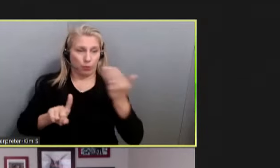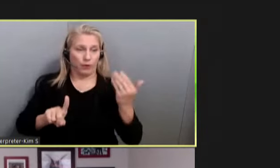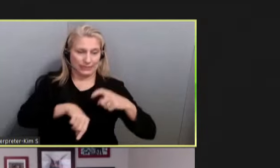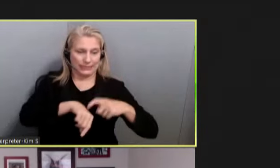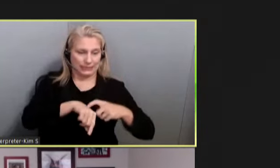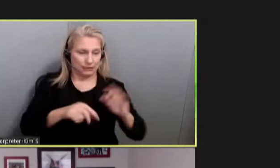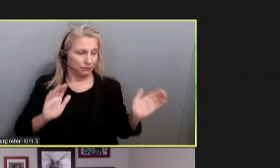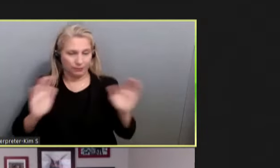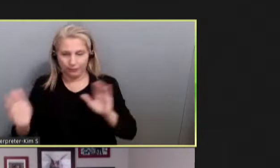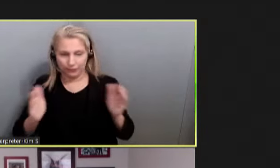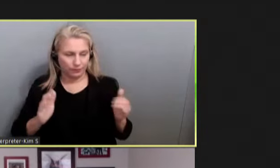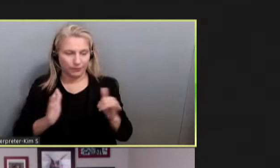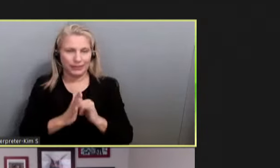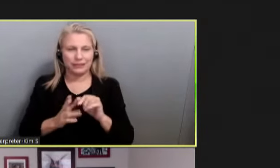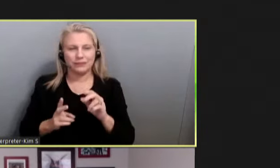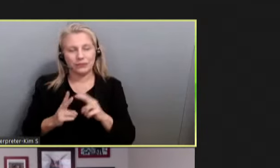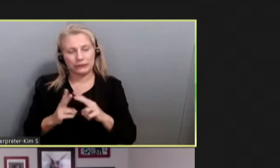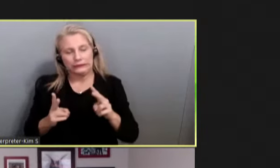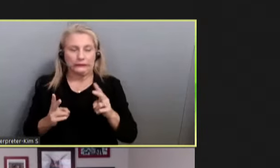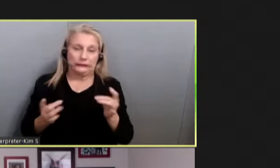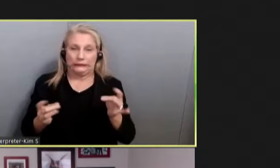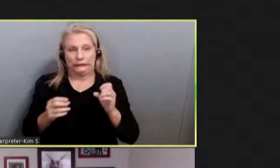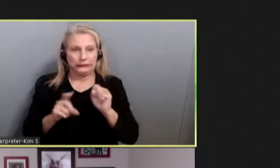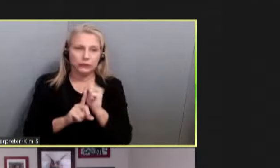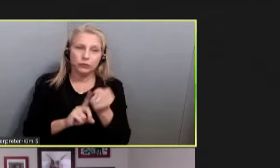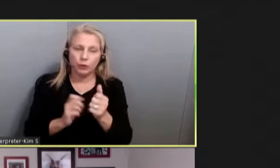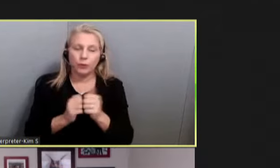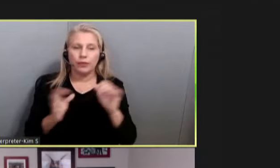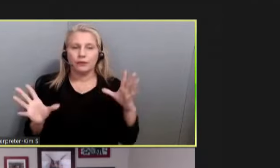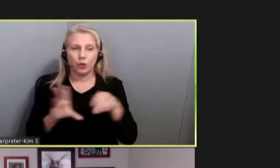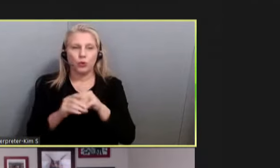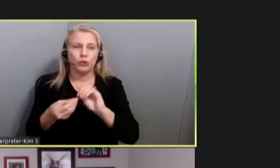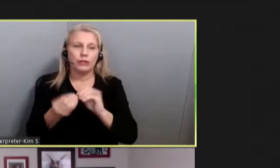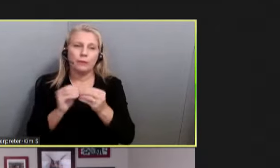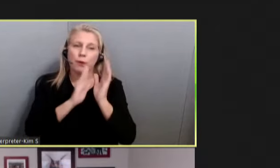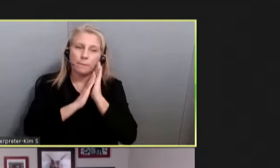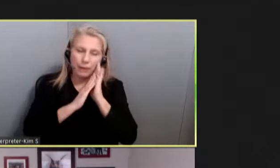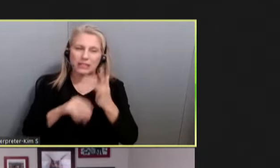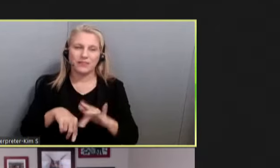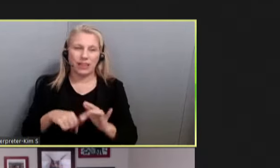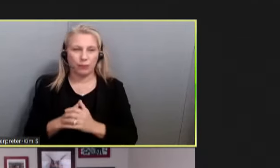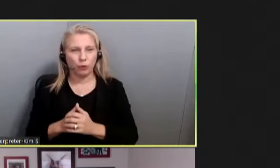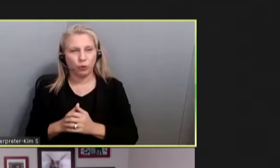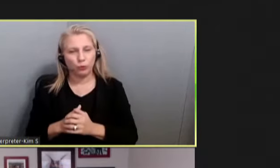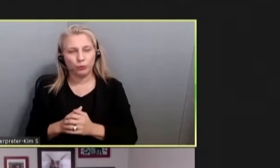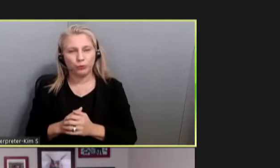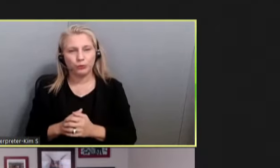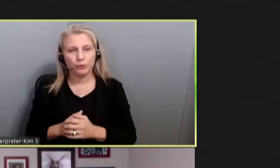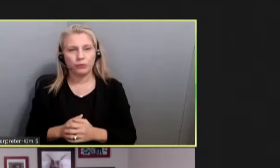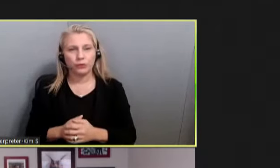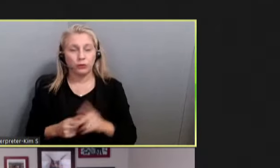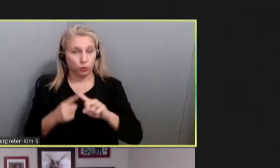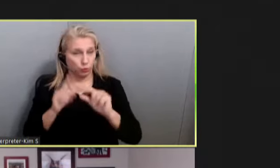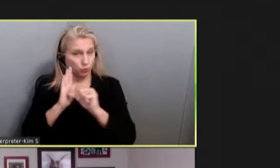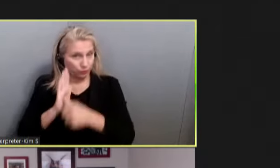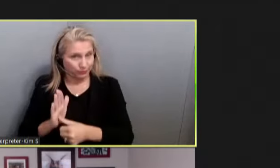really puts us in a precarious position here with the total number of beds available. And just to reiterate,